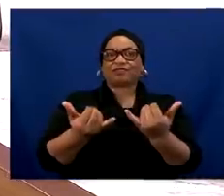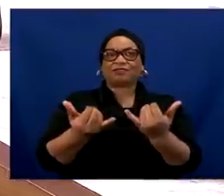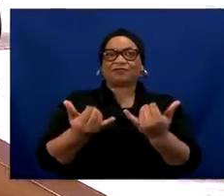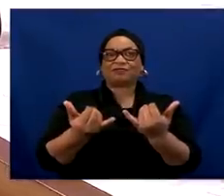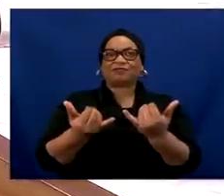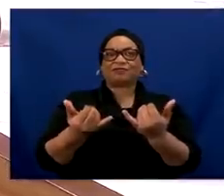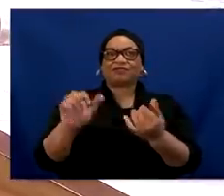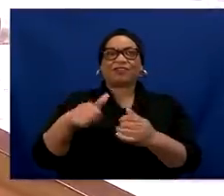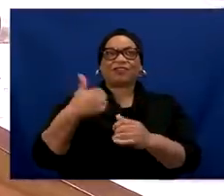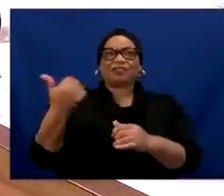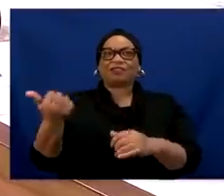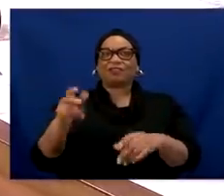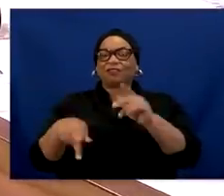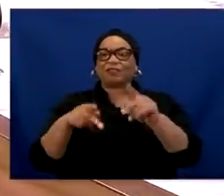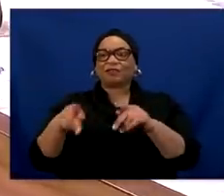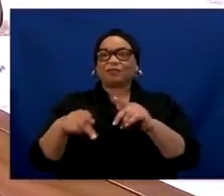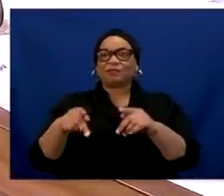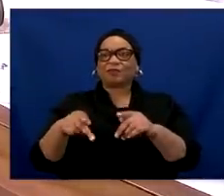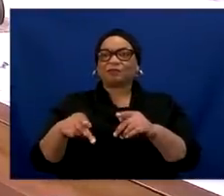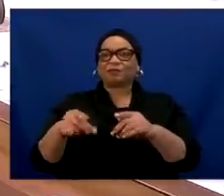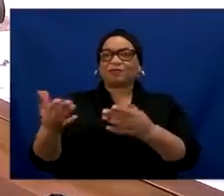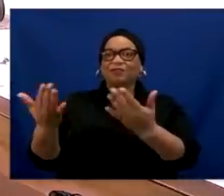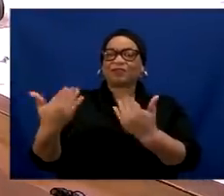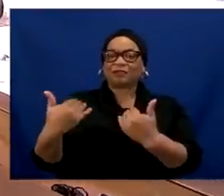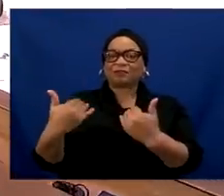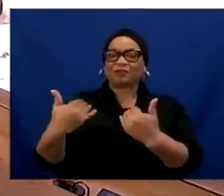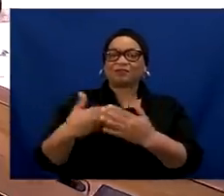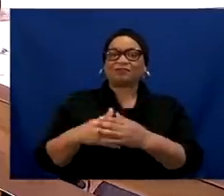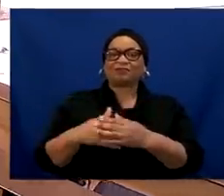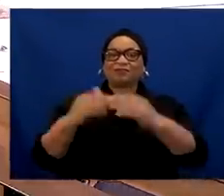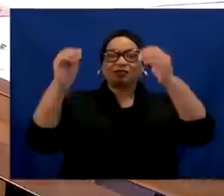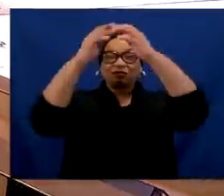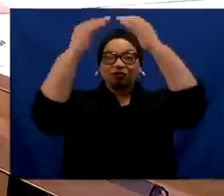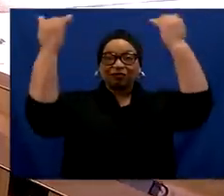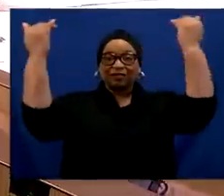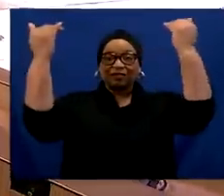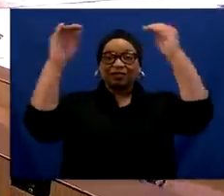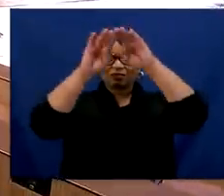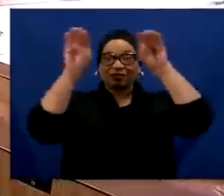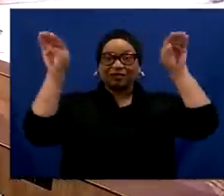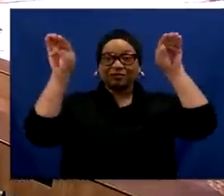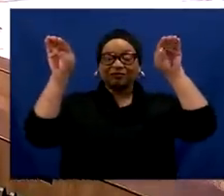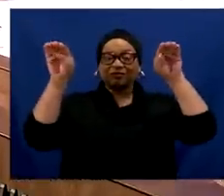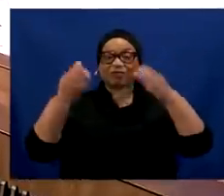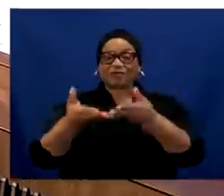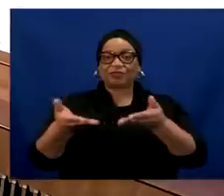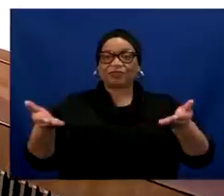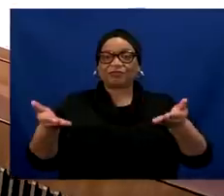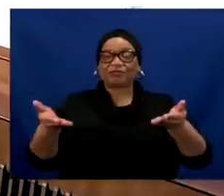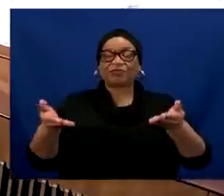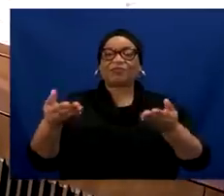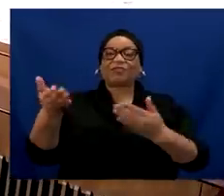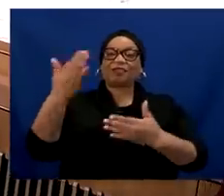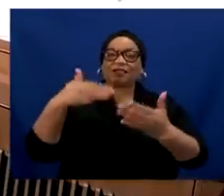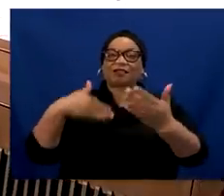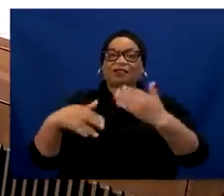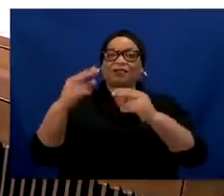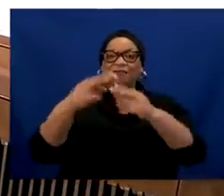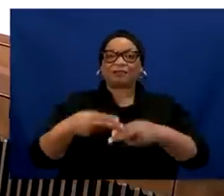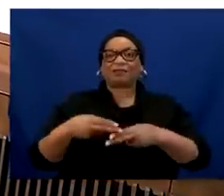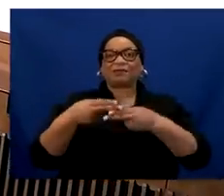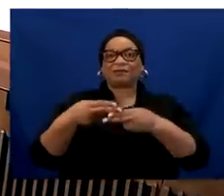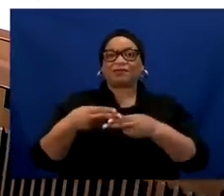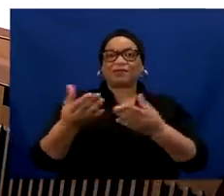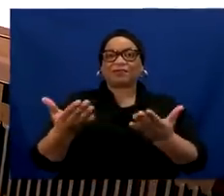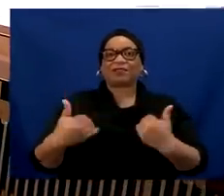Maybe there are others who need to come this morning. If you're in the balcony, start walking on down this way. If you're on this first floor, make your way into the aisle that's closest to you that allow you to make your